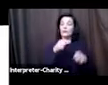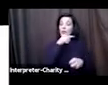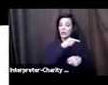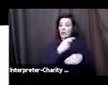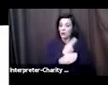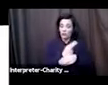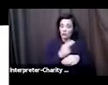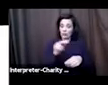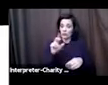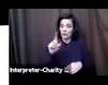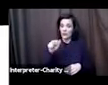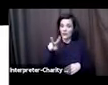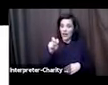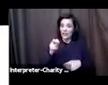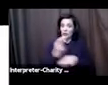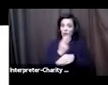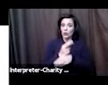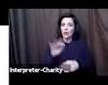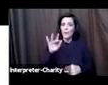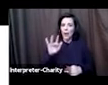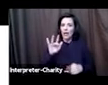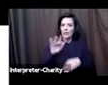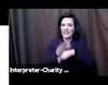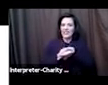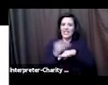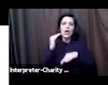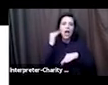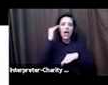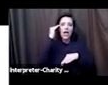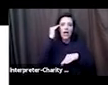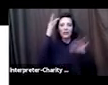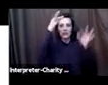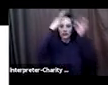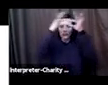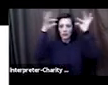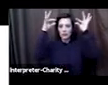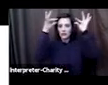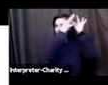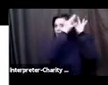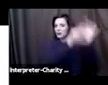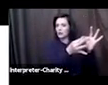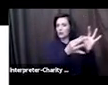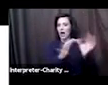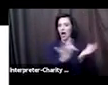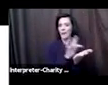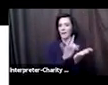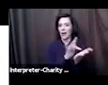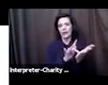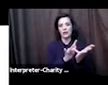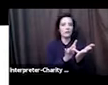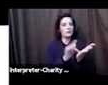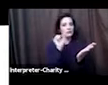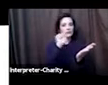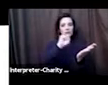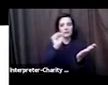device using a switch, so a button that's placed by his head that's connected to the iPad to help him navigate through the device